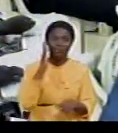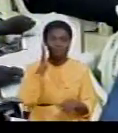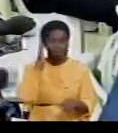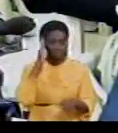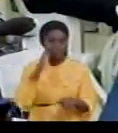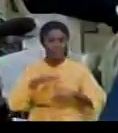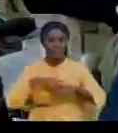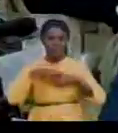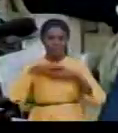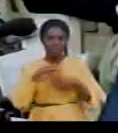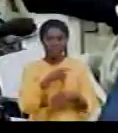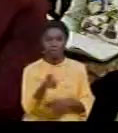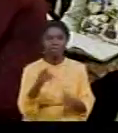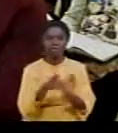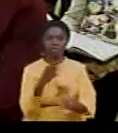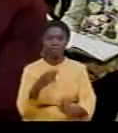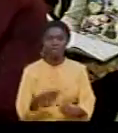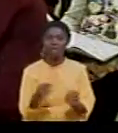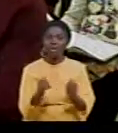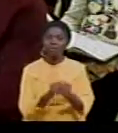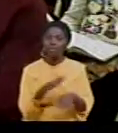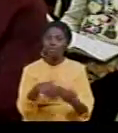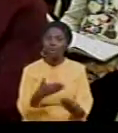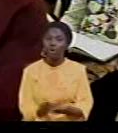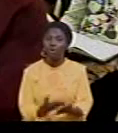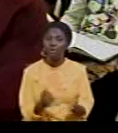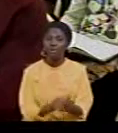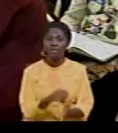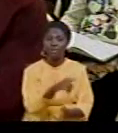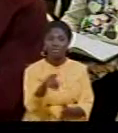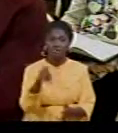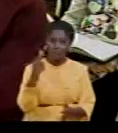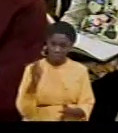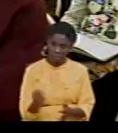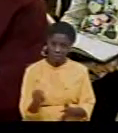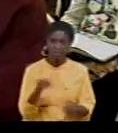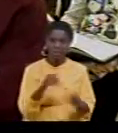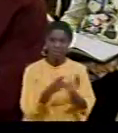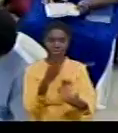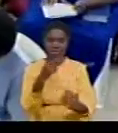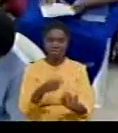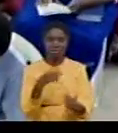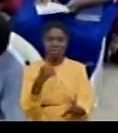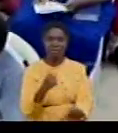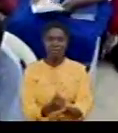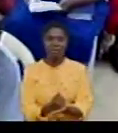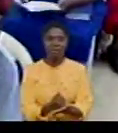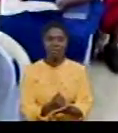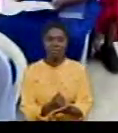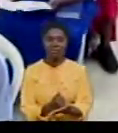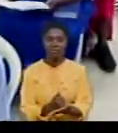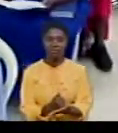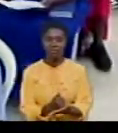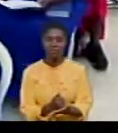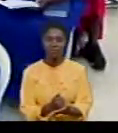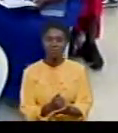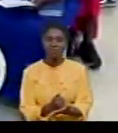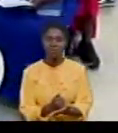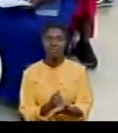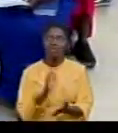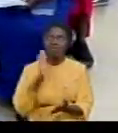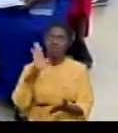you with all that you need in Jesus' name. Thy